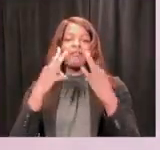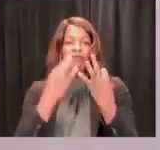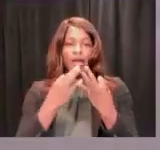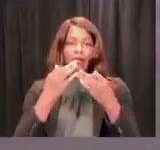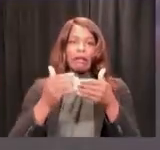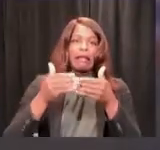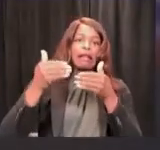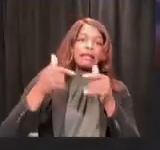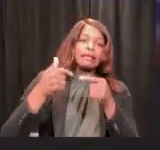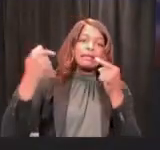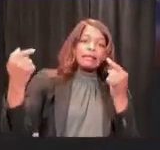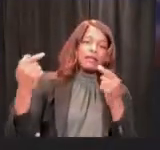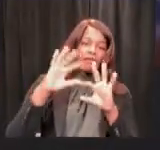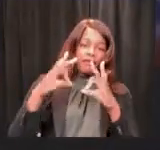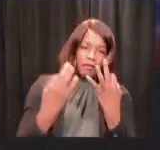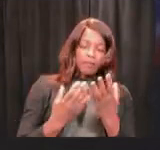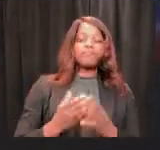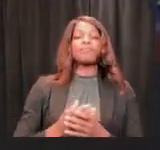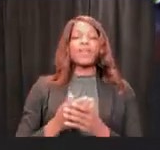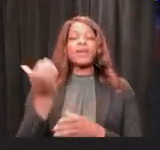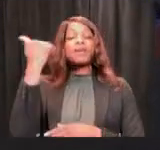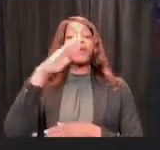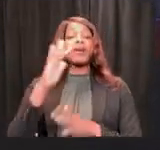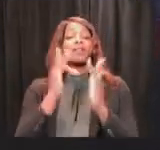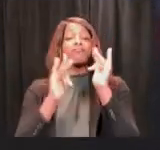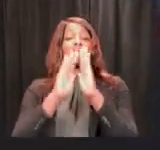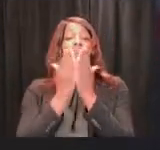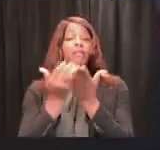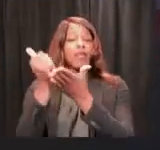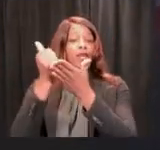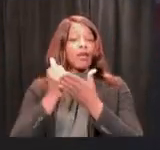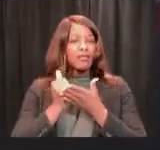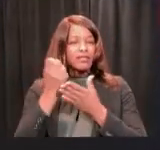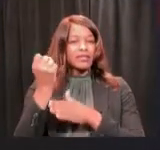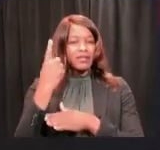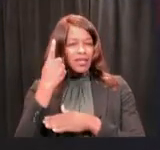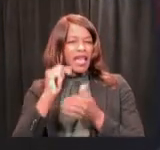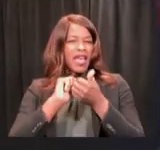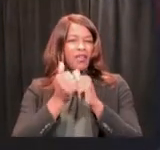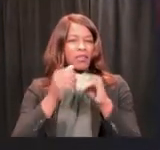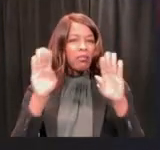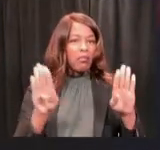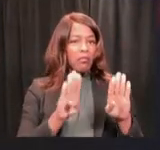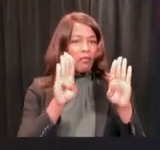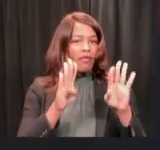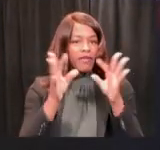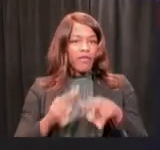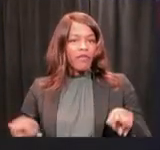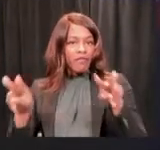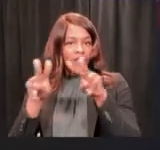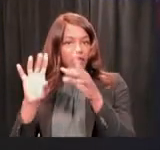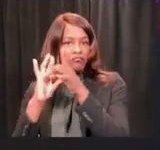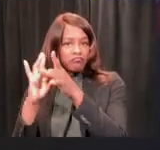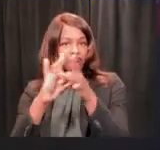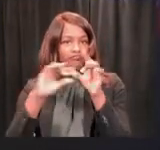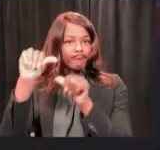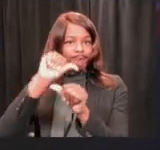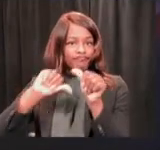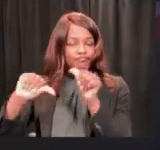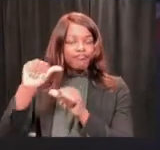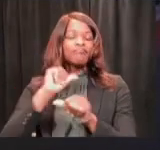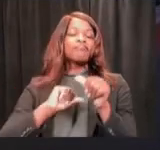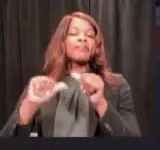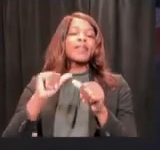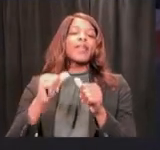And so God's word gives us direction and instruction about how we ought to treat each other, how we ought to value each other. And week by week,